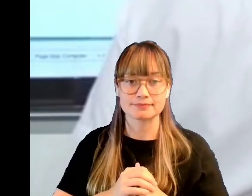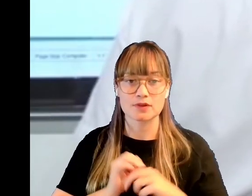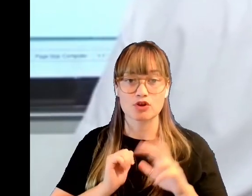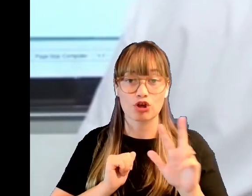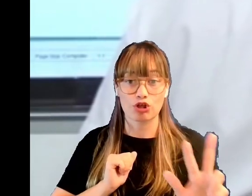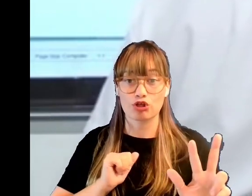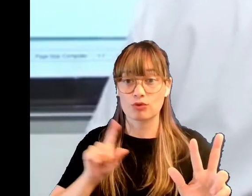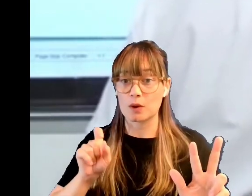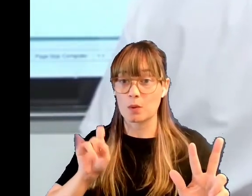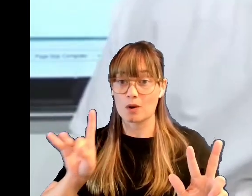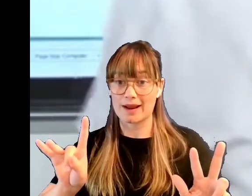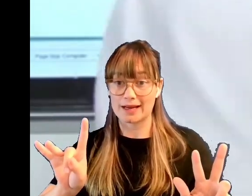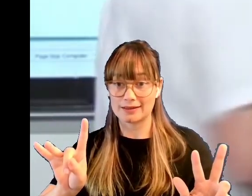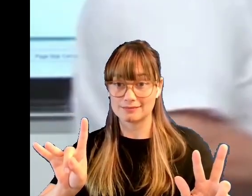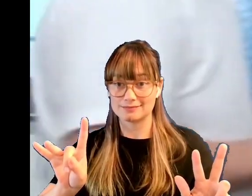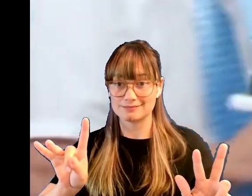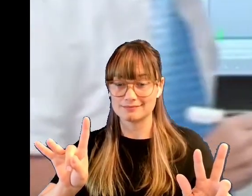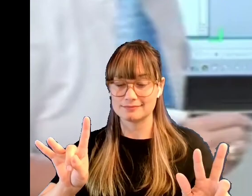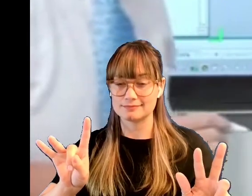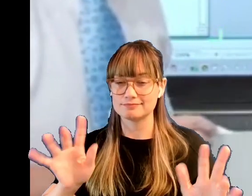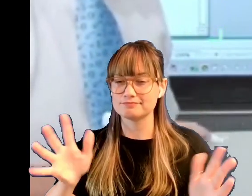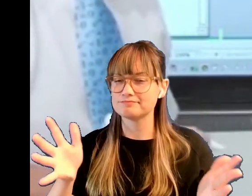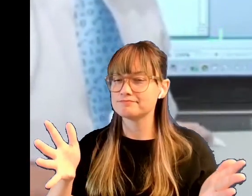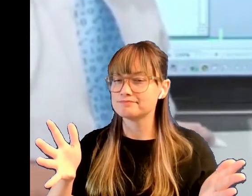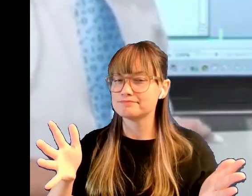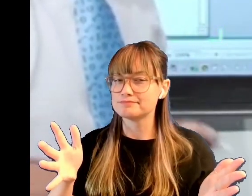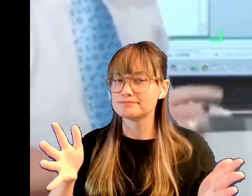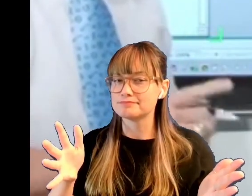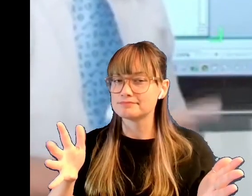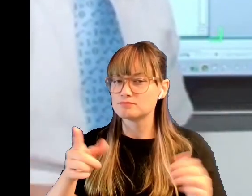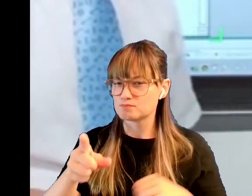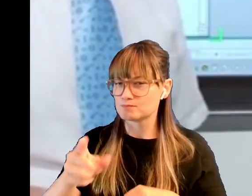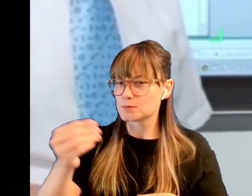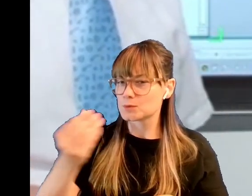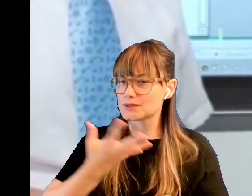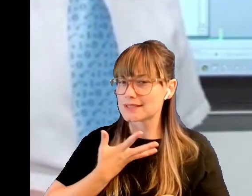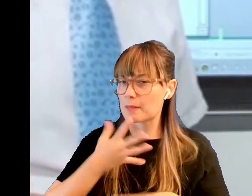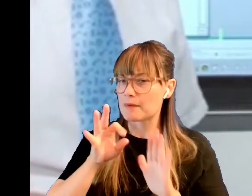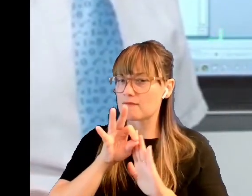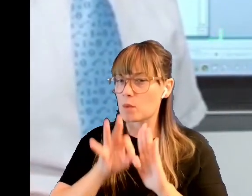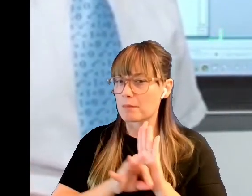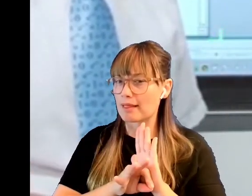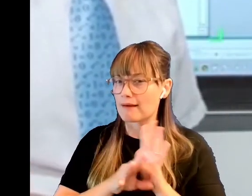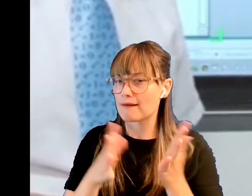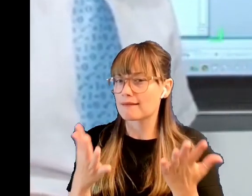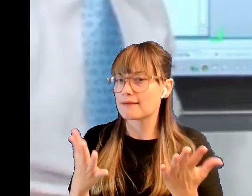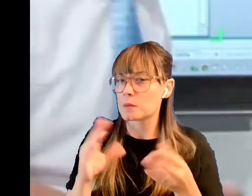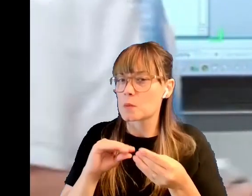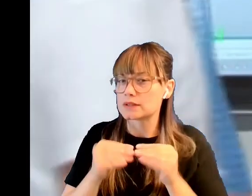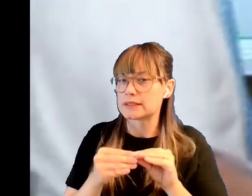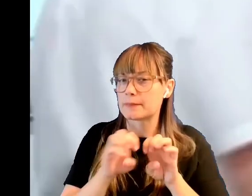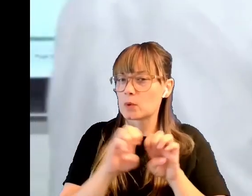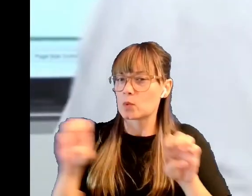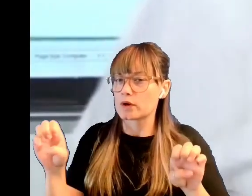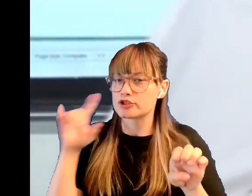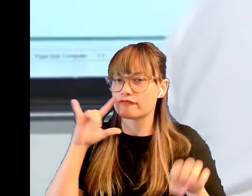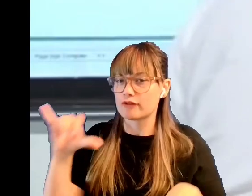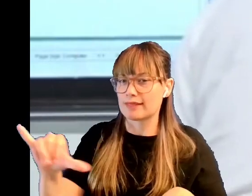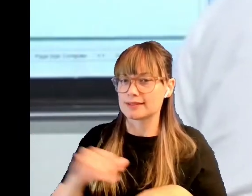3, 108, I'll bet you can tell me the formula for this